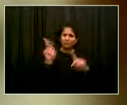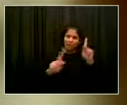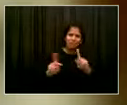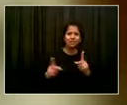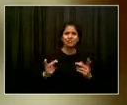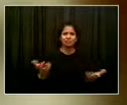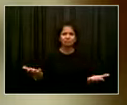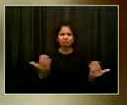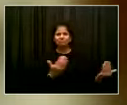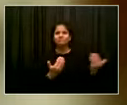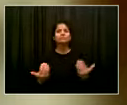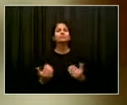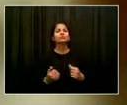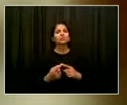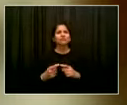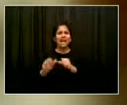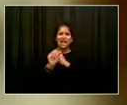and approaches.